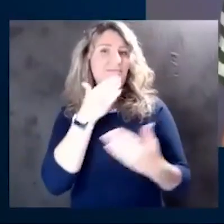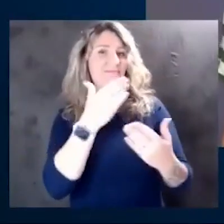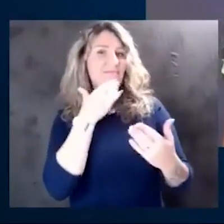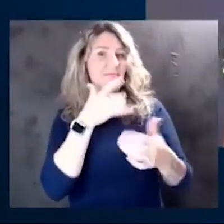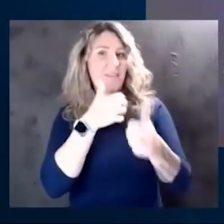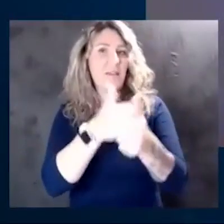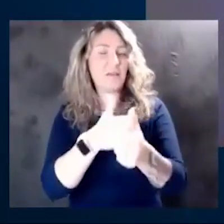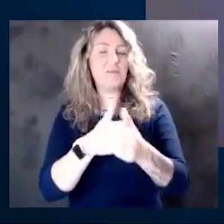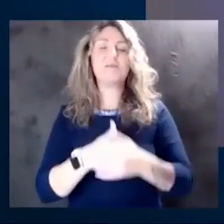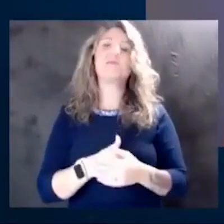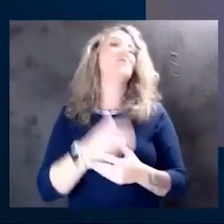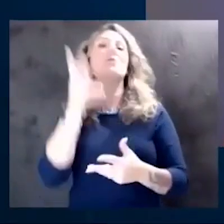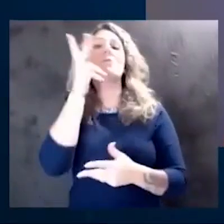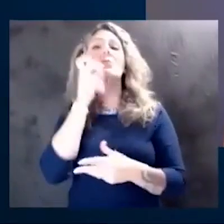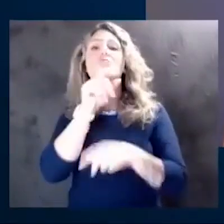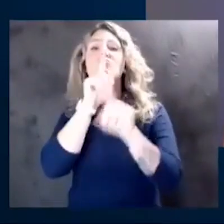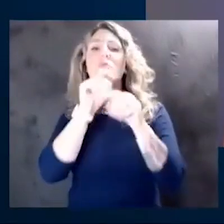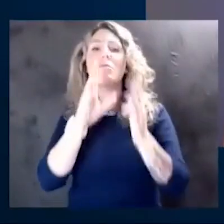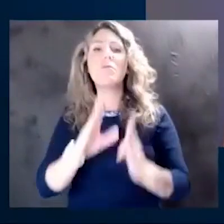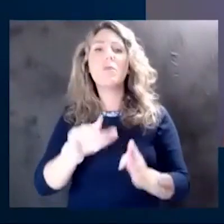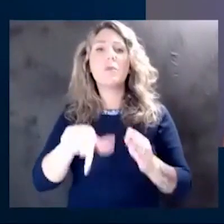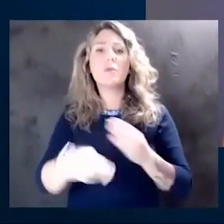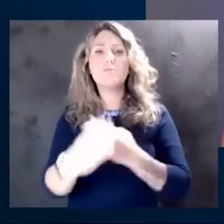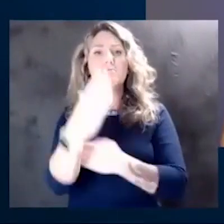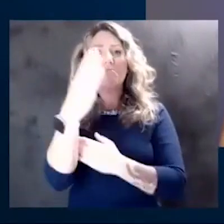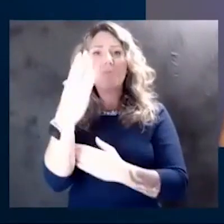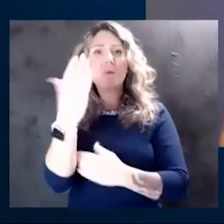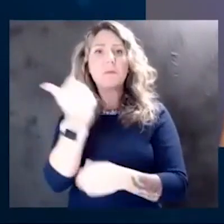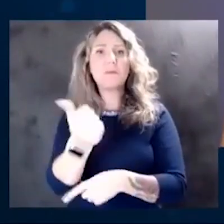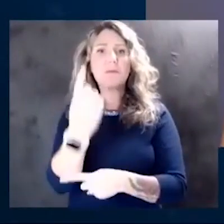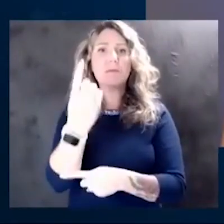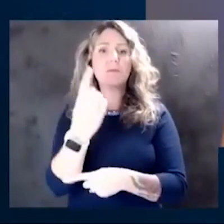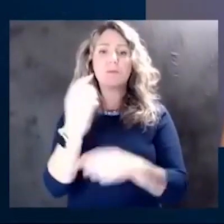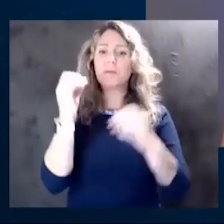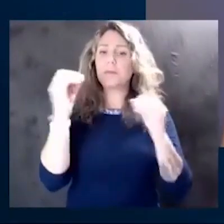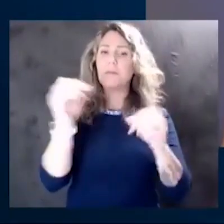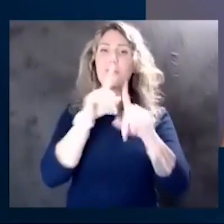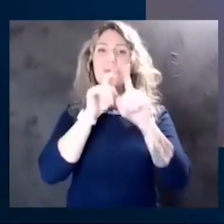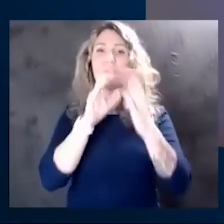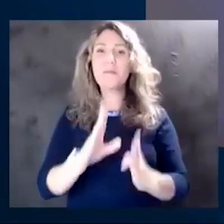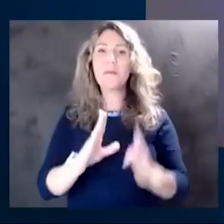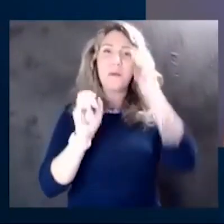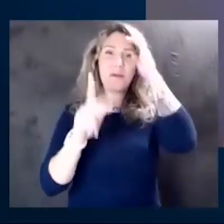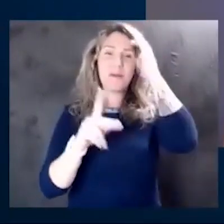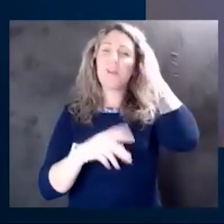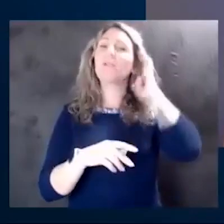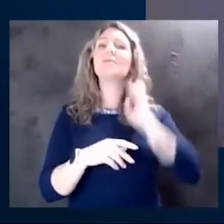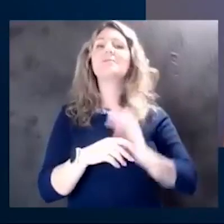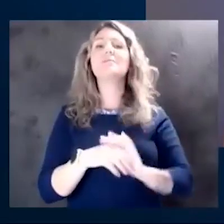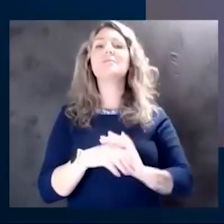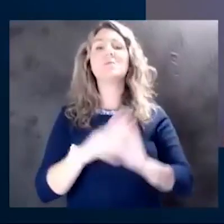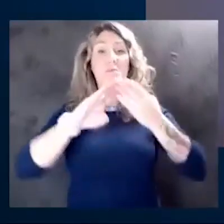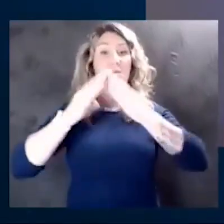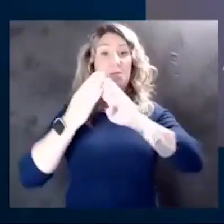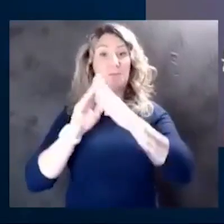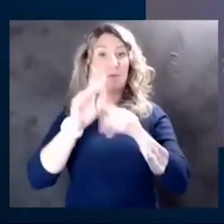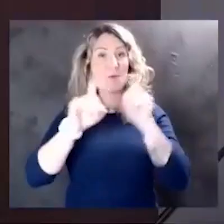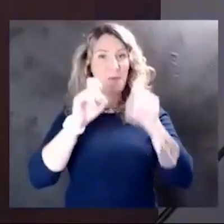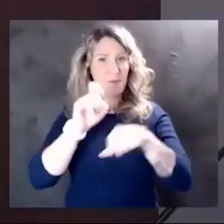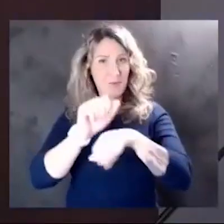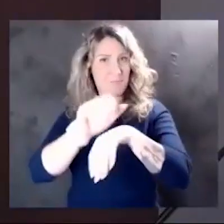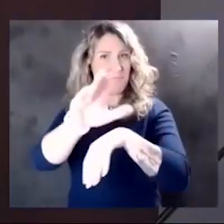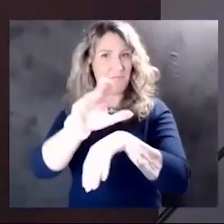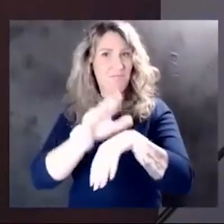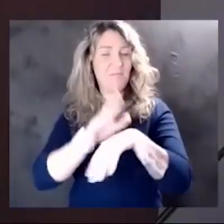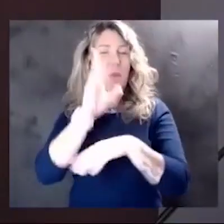any reporters today? Anybody on the line? No reporters. All right. All right. So get your community questions going. We're going to get to those here in